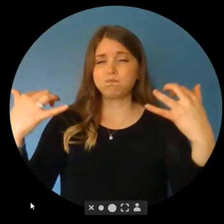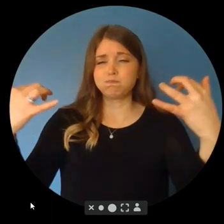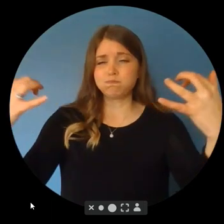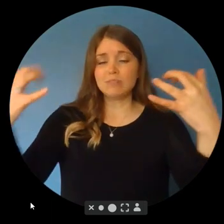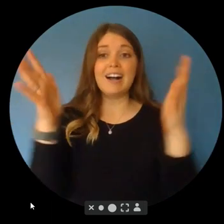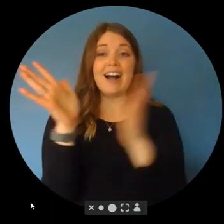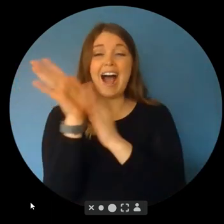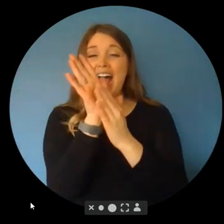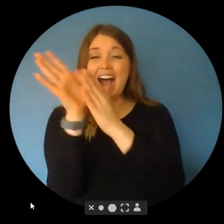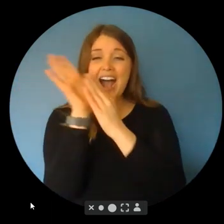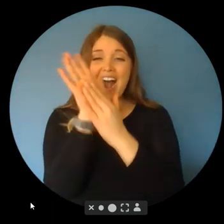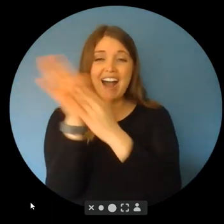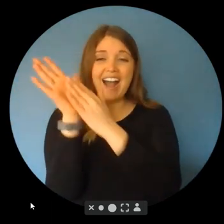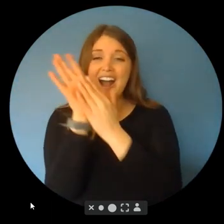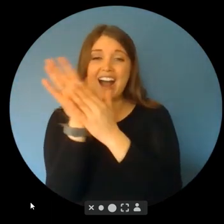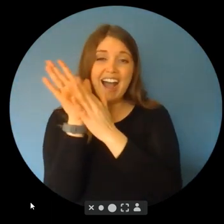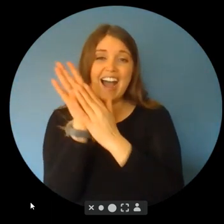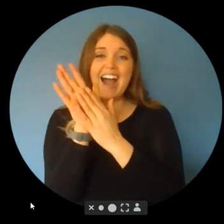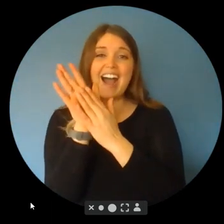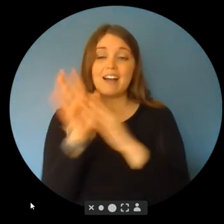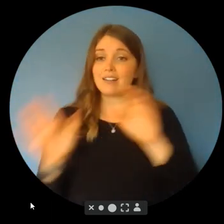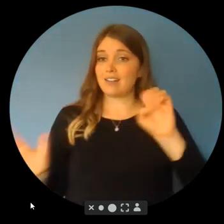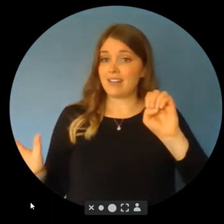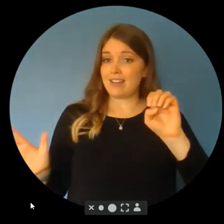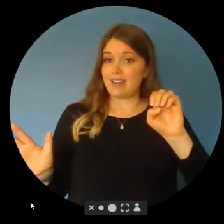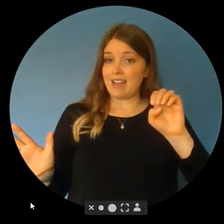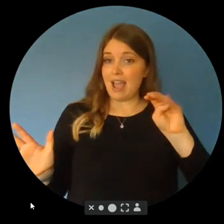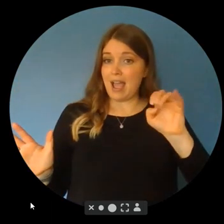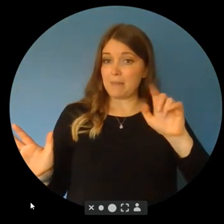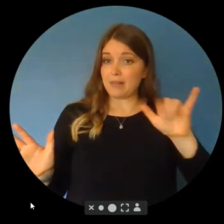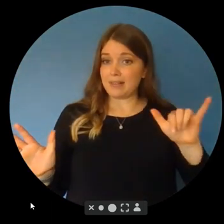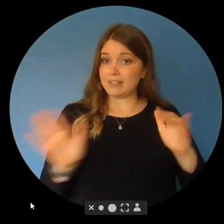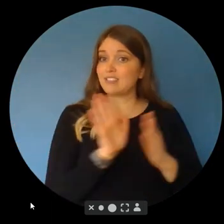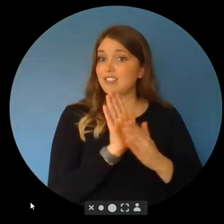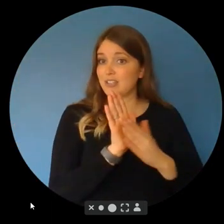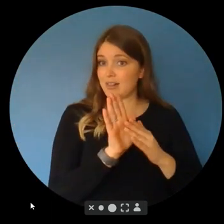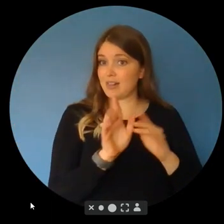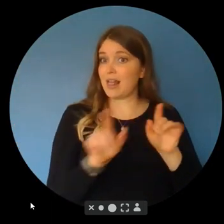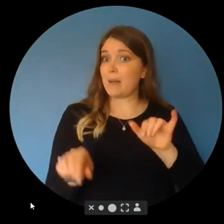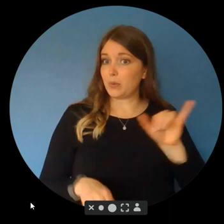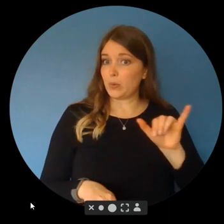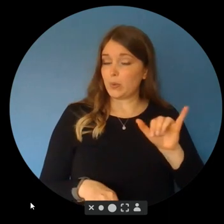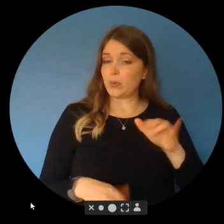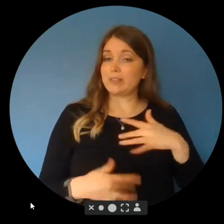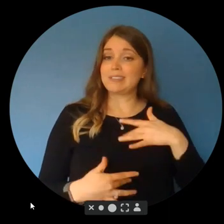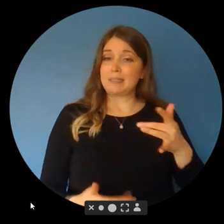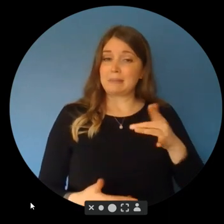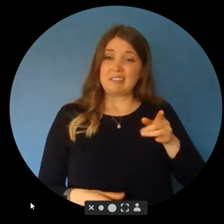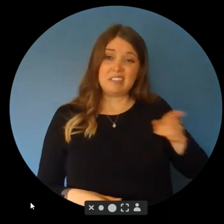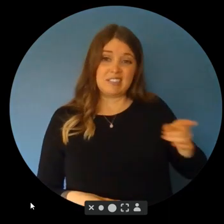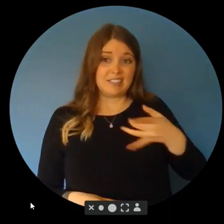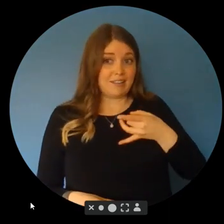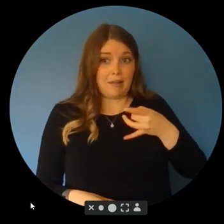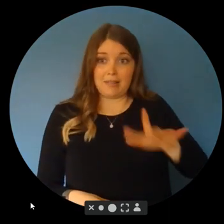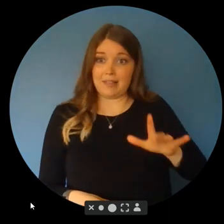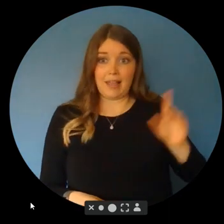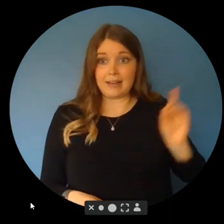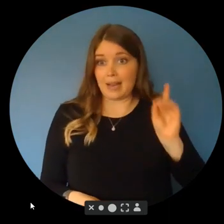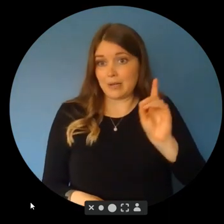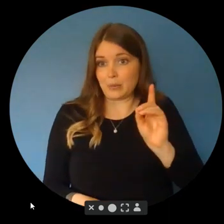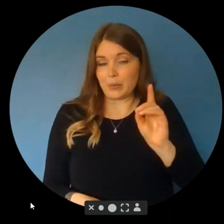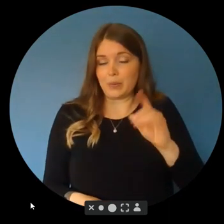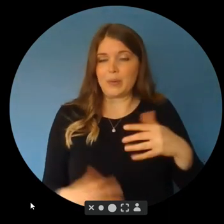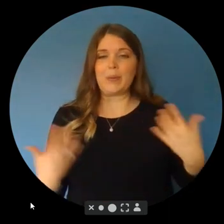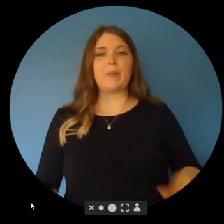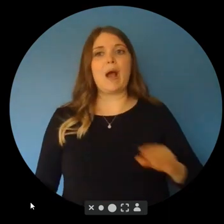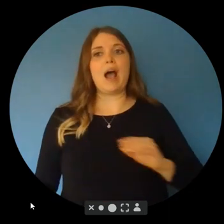clapped. Even Emily, who sat next to him and didn't usually even like dinosaurs. Felix